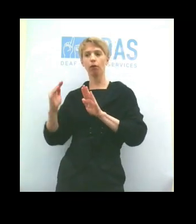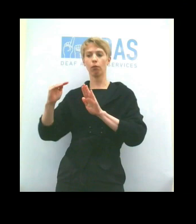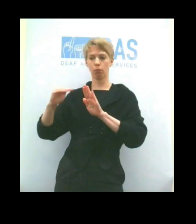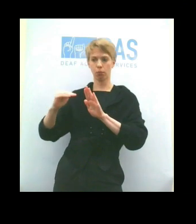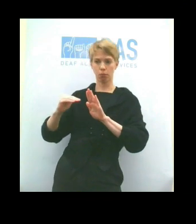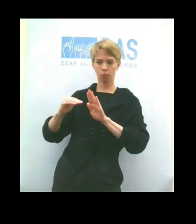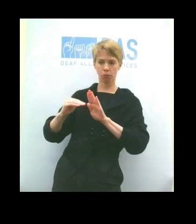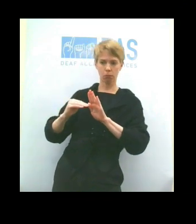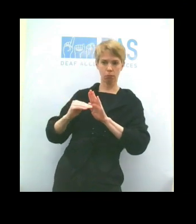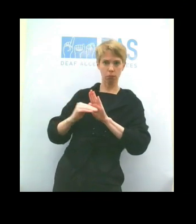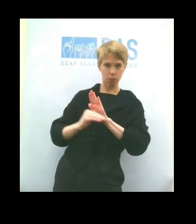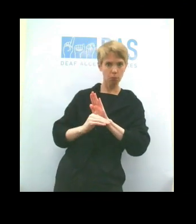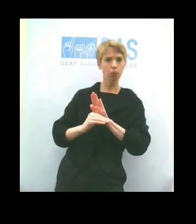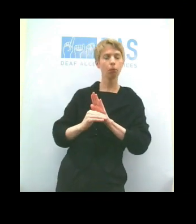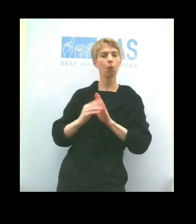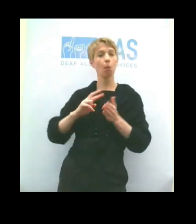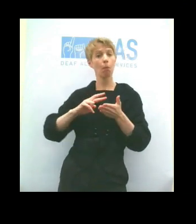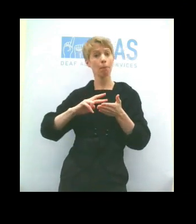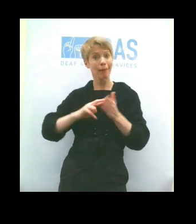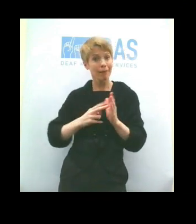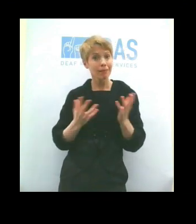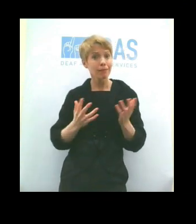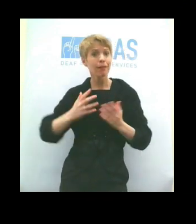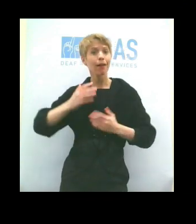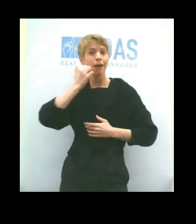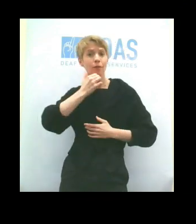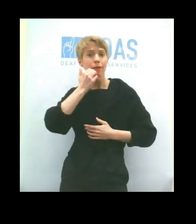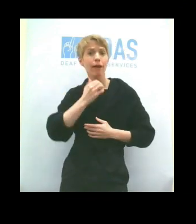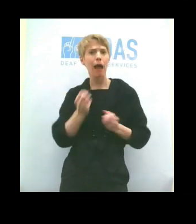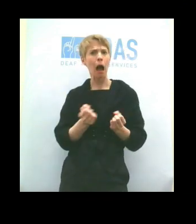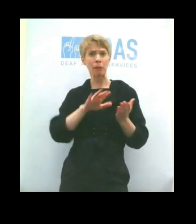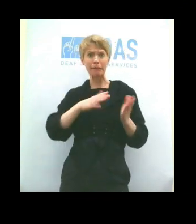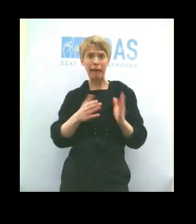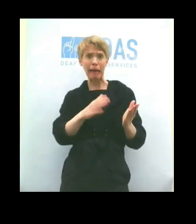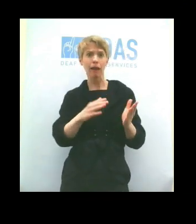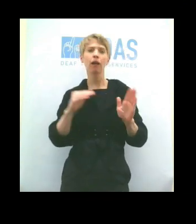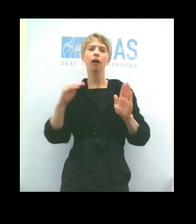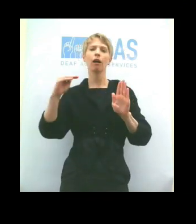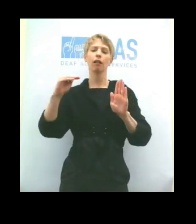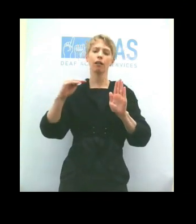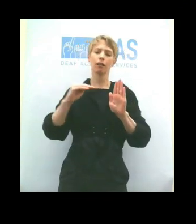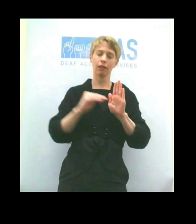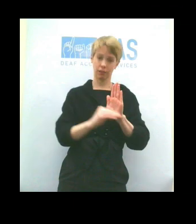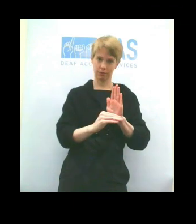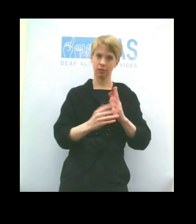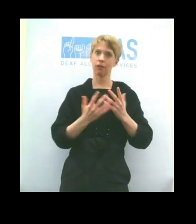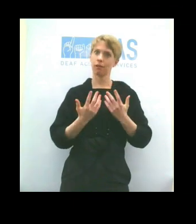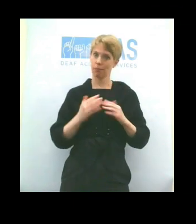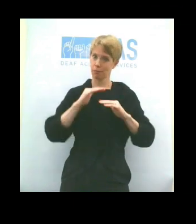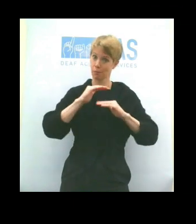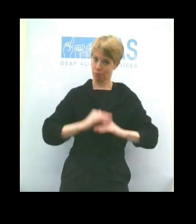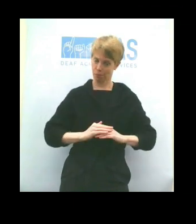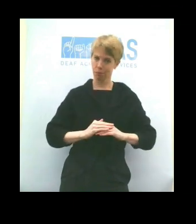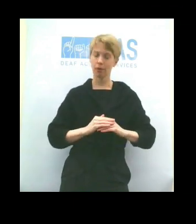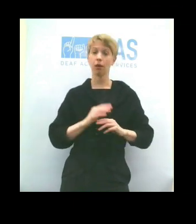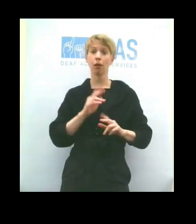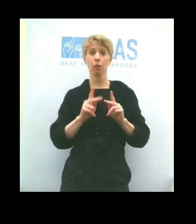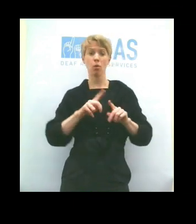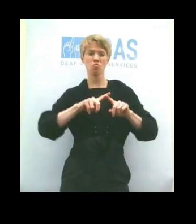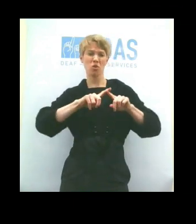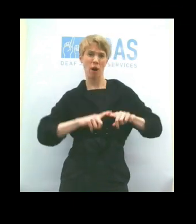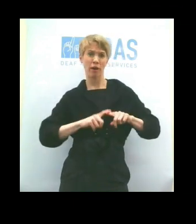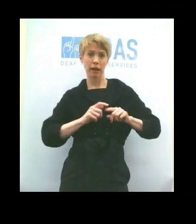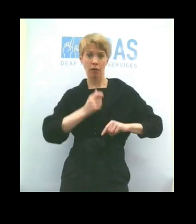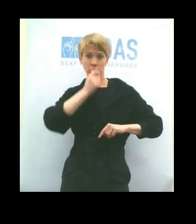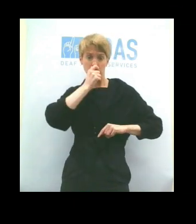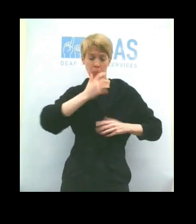little decline each day. Now, ICU numbers have gone down. ICU intubations have gone down. But there are